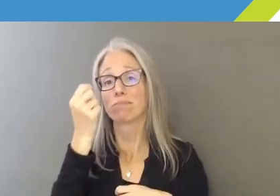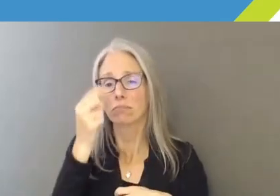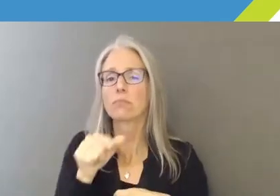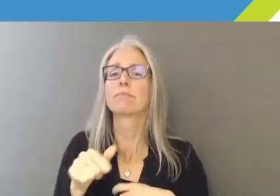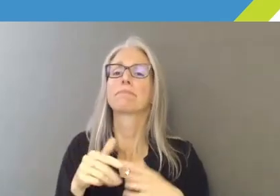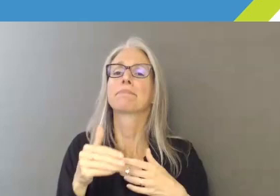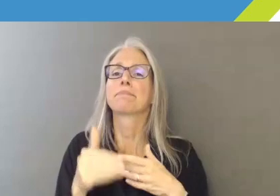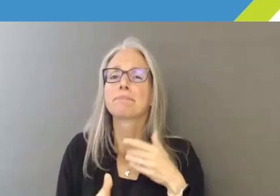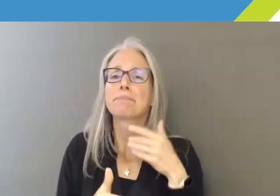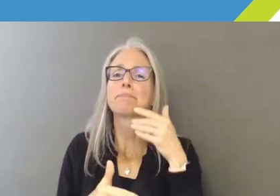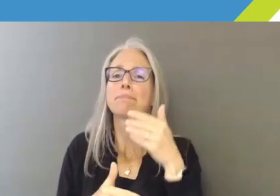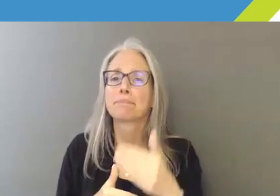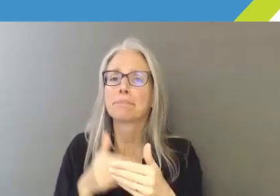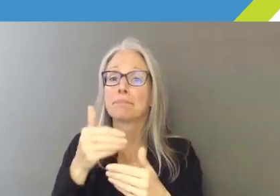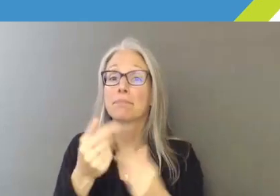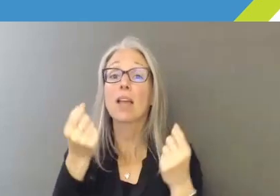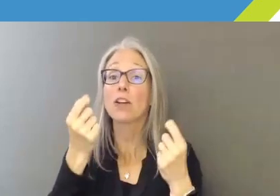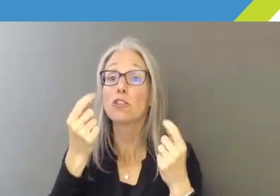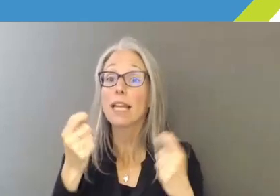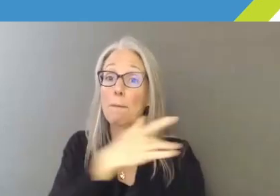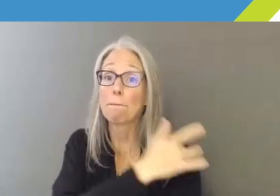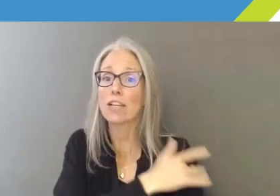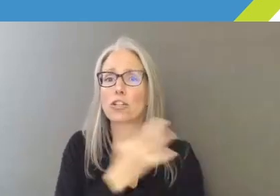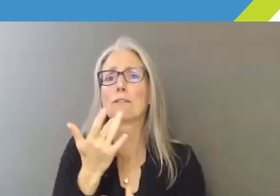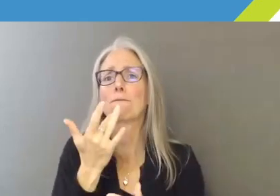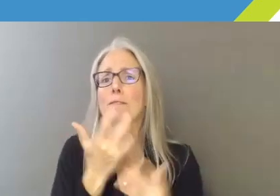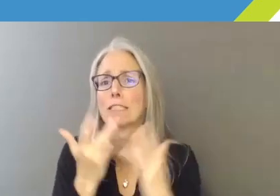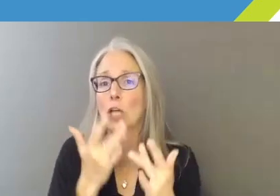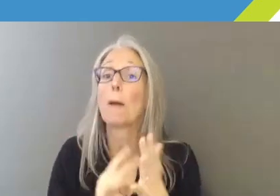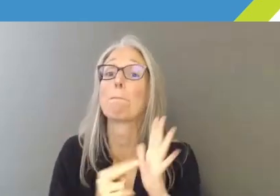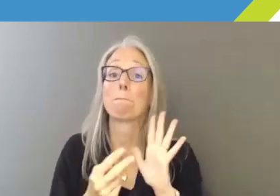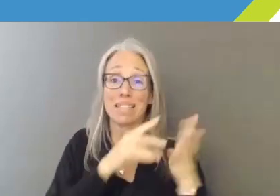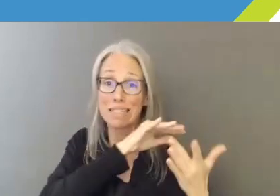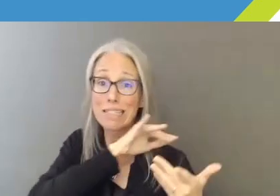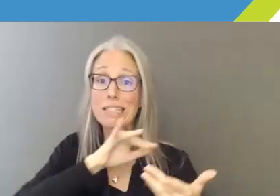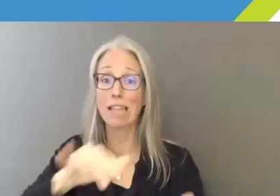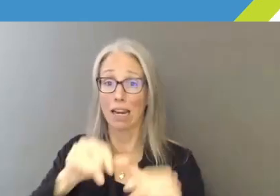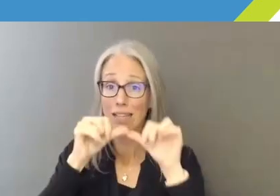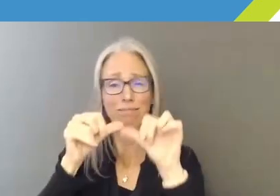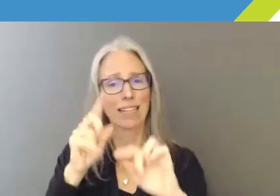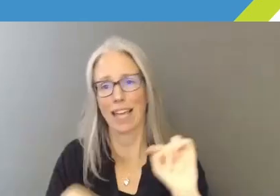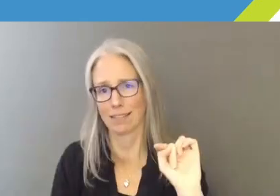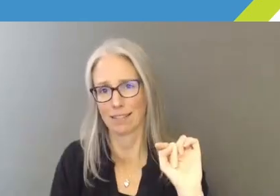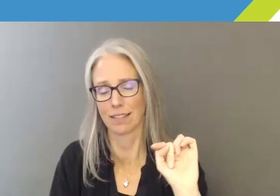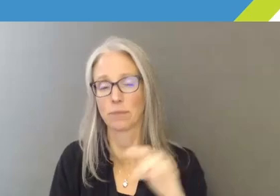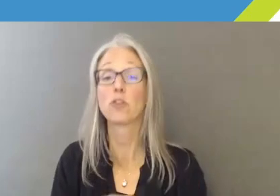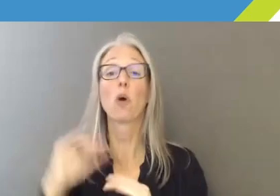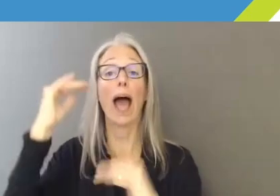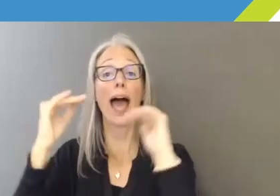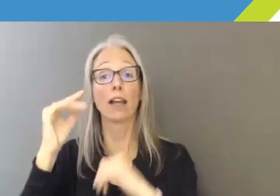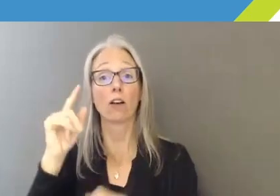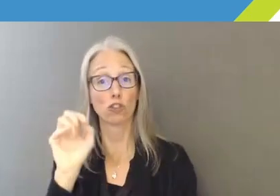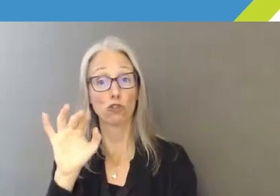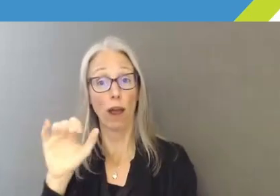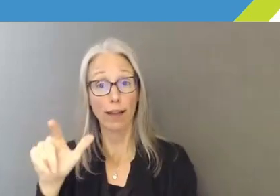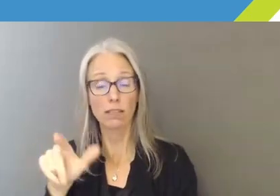sufficient resources to conduct a large study that can follow patients out that long. So if you look to the adult trials in PSC, a lot of the time the